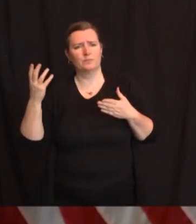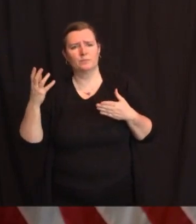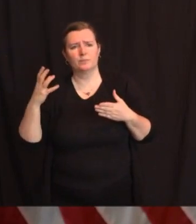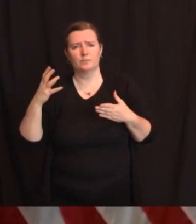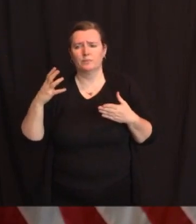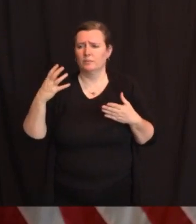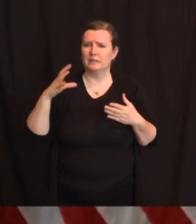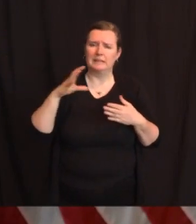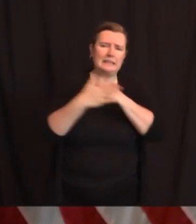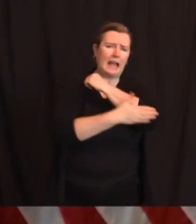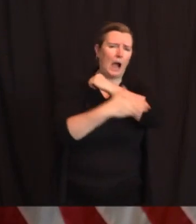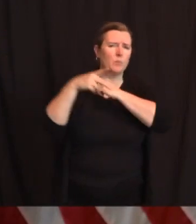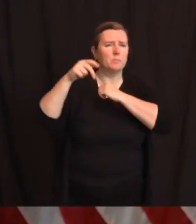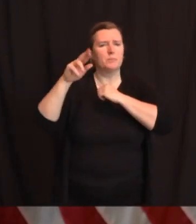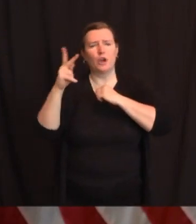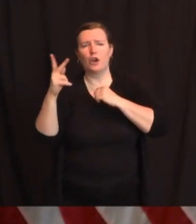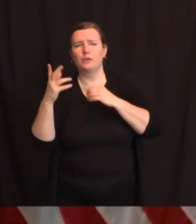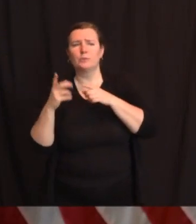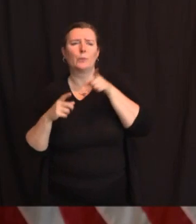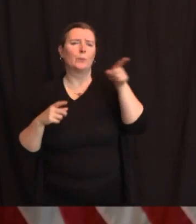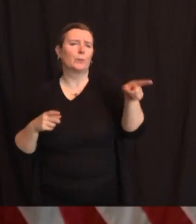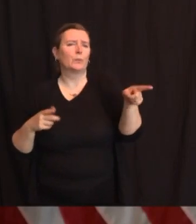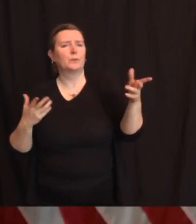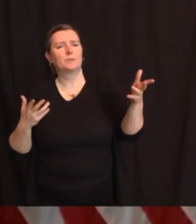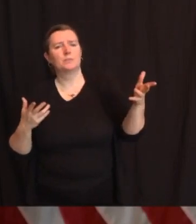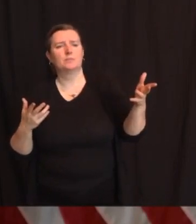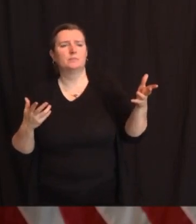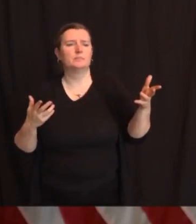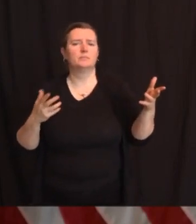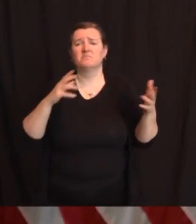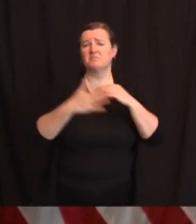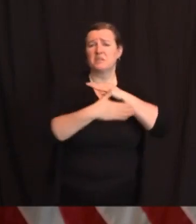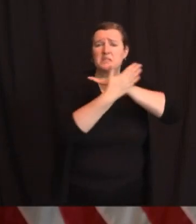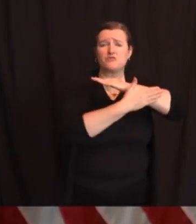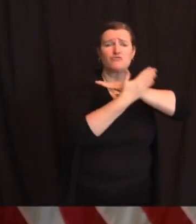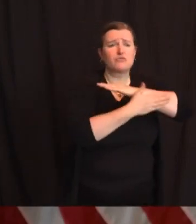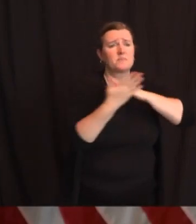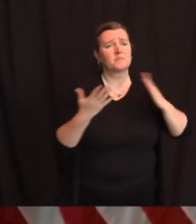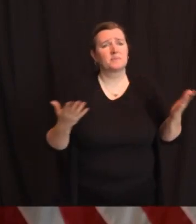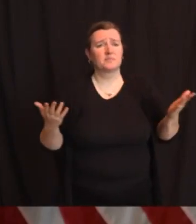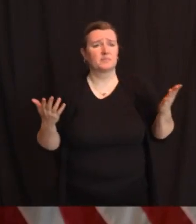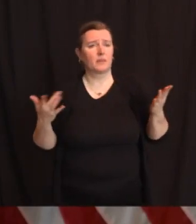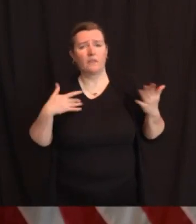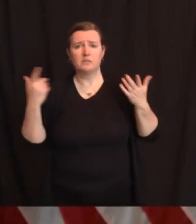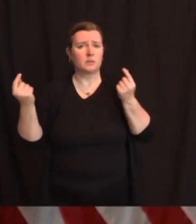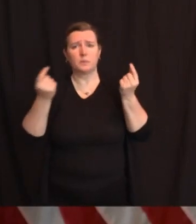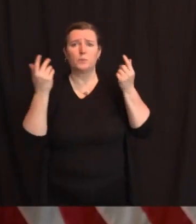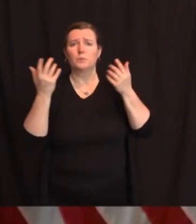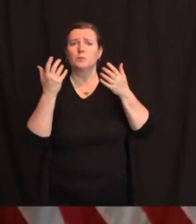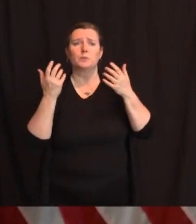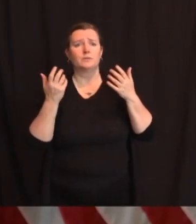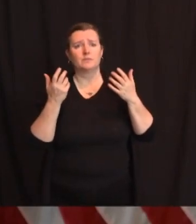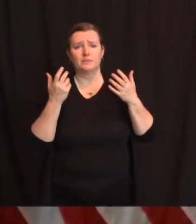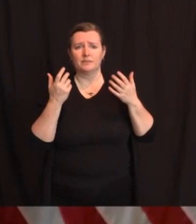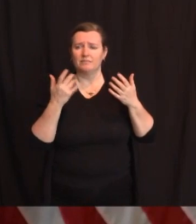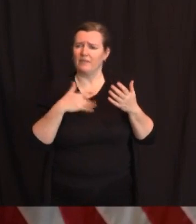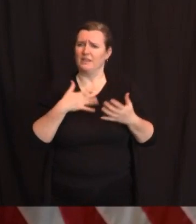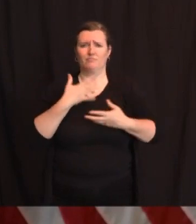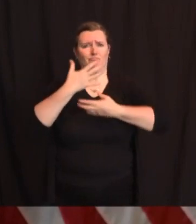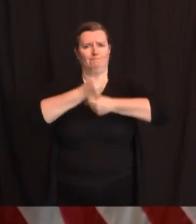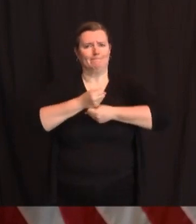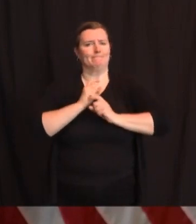than later on beaches that, you know what, I'm okay with that. That we've got a structure in place that gives you, everybody, the